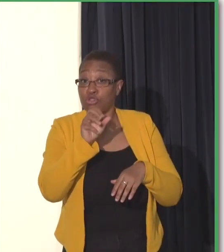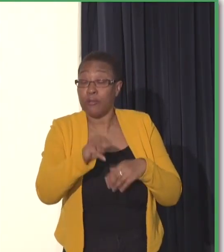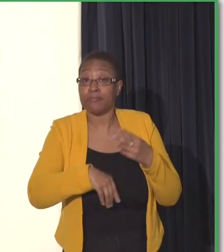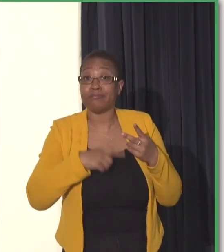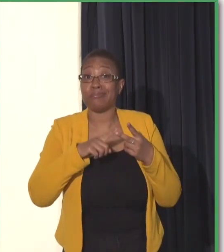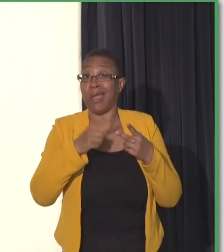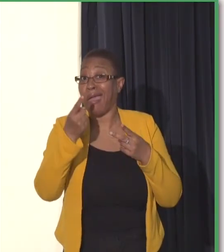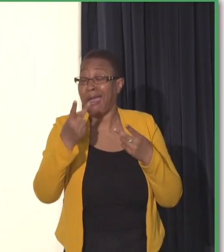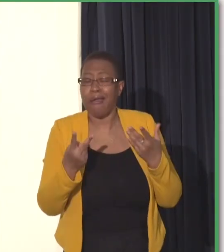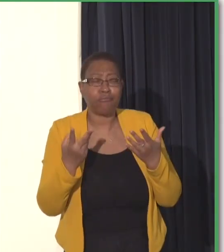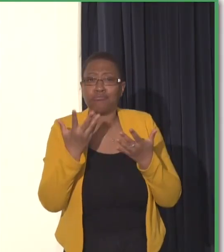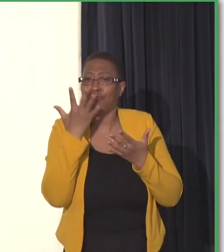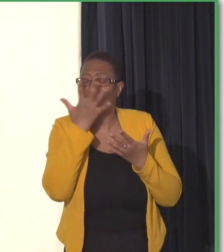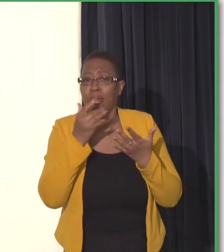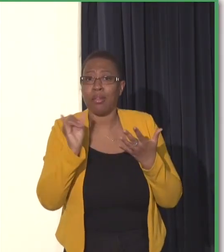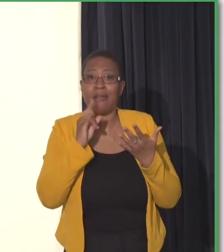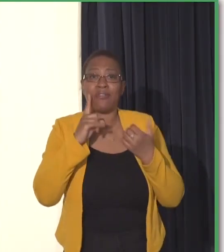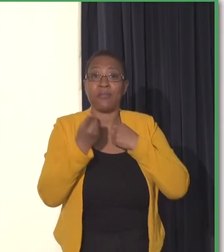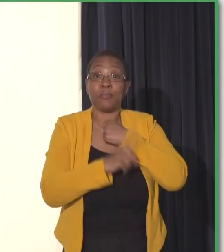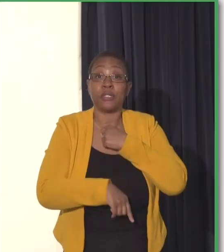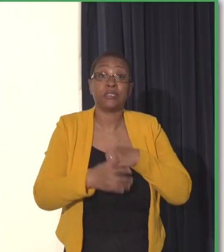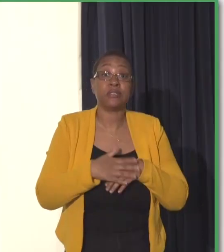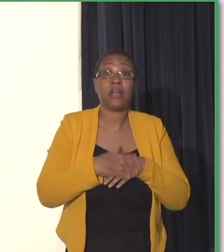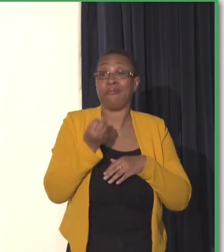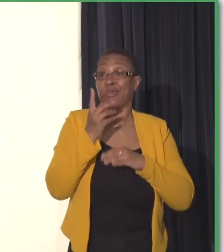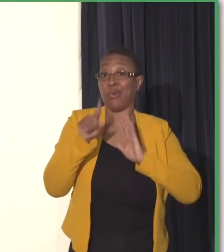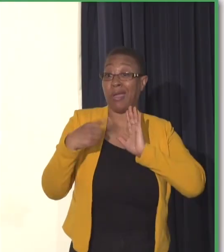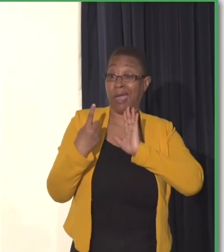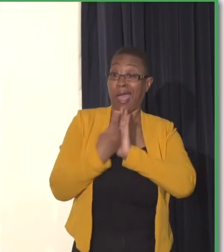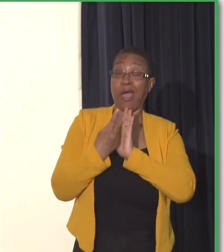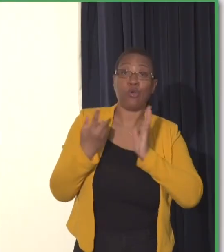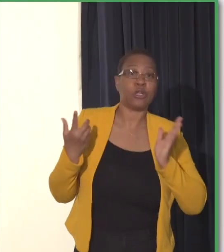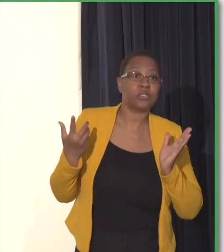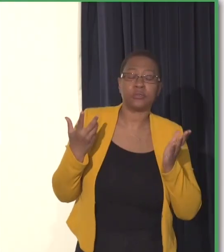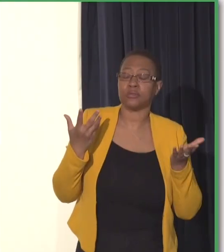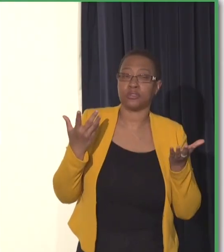term? Is it a few hours off?